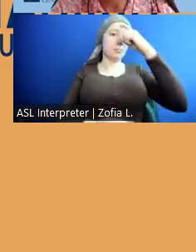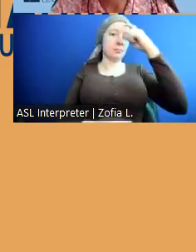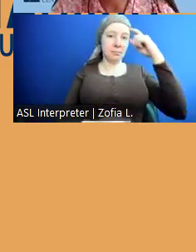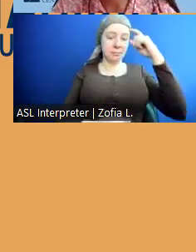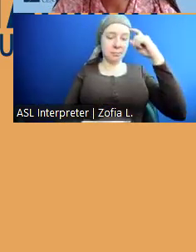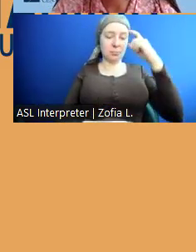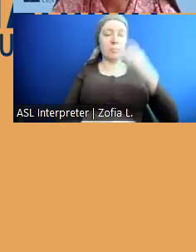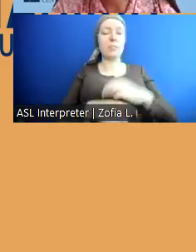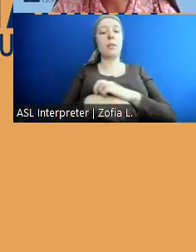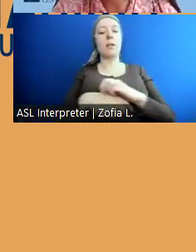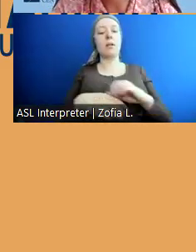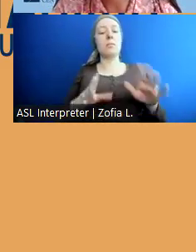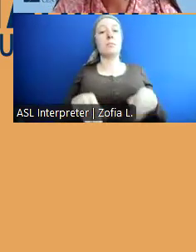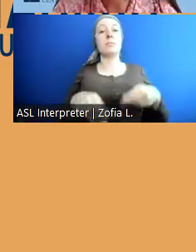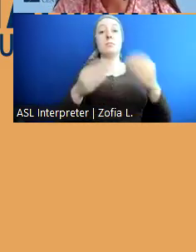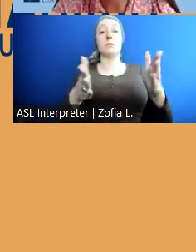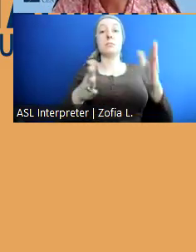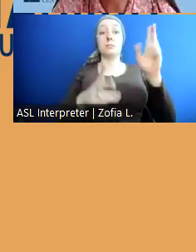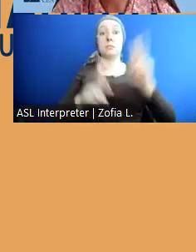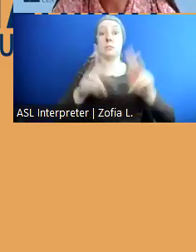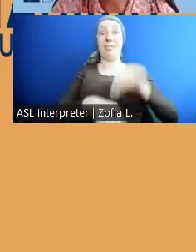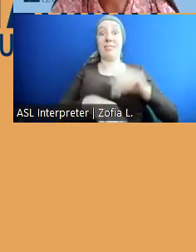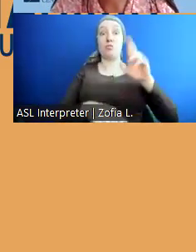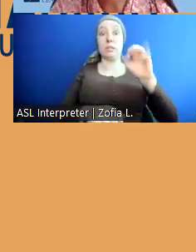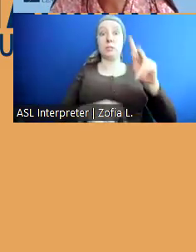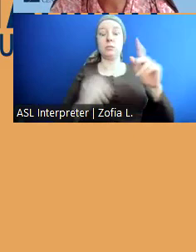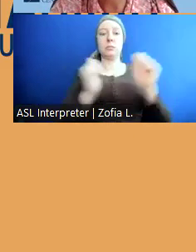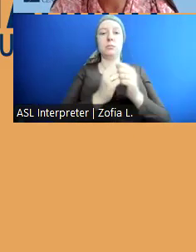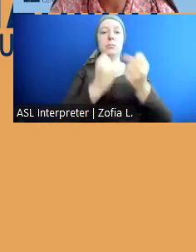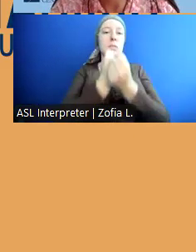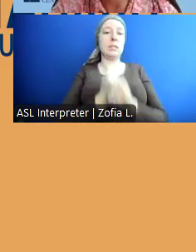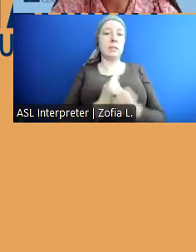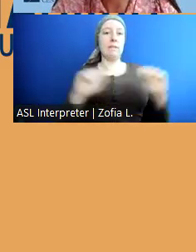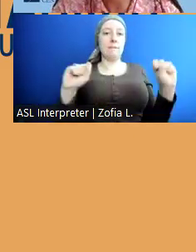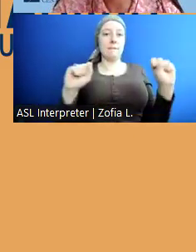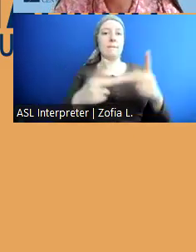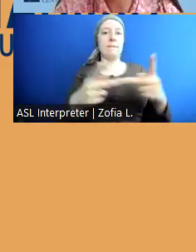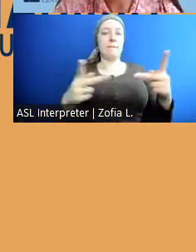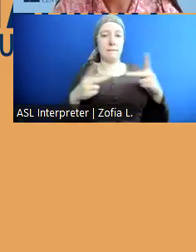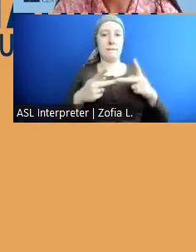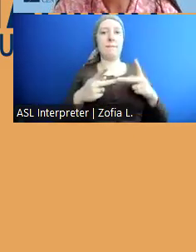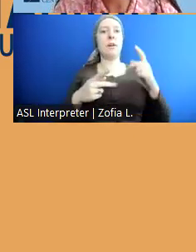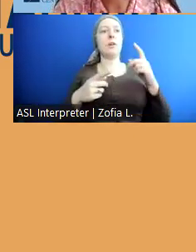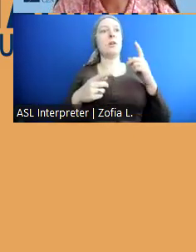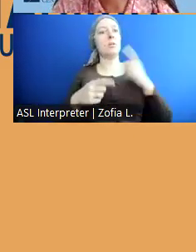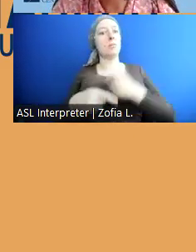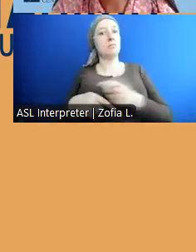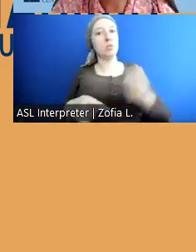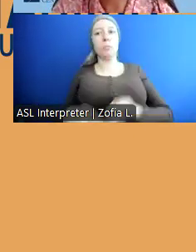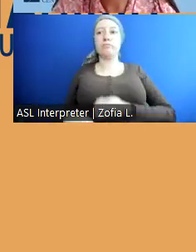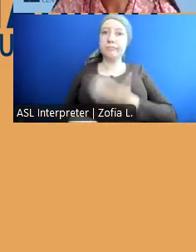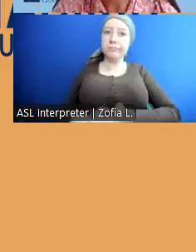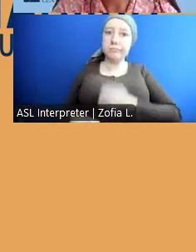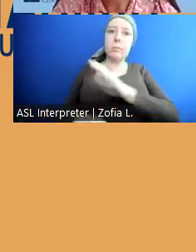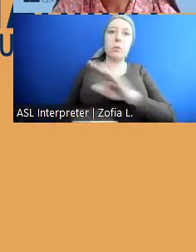individuals at risk with a safe space to freely express their